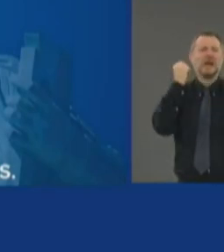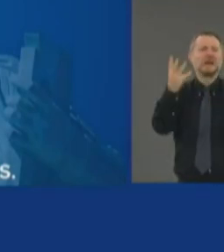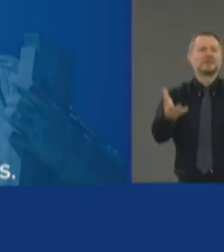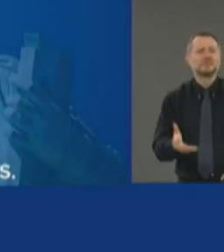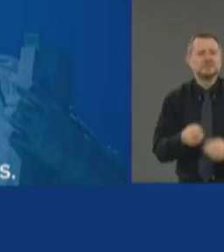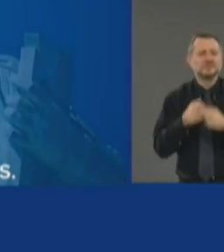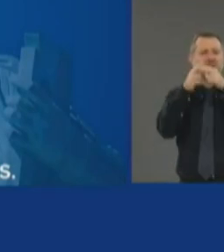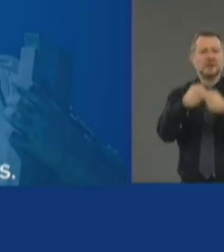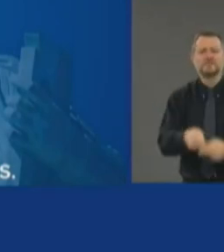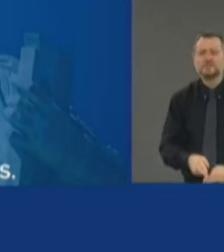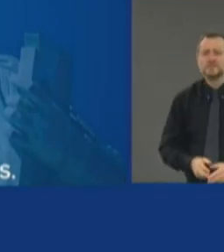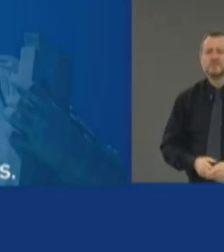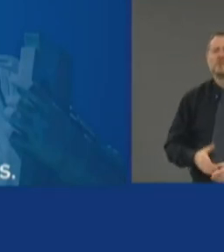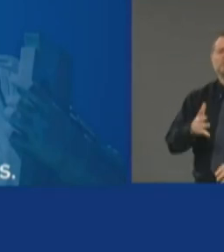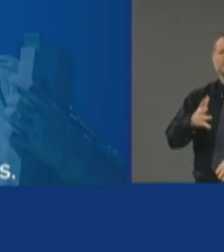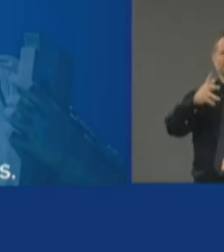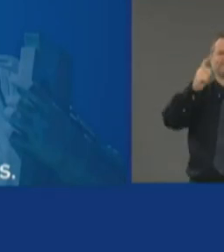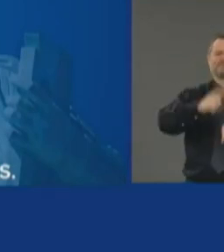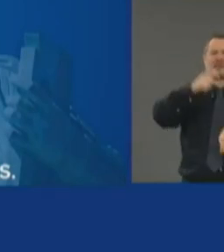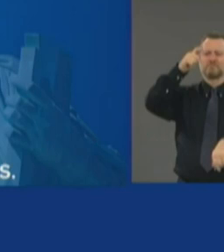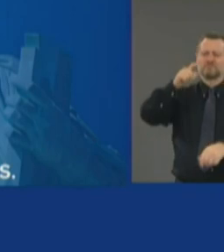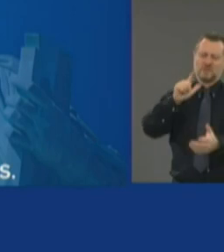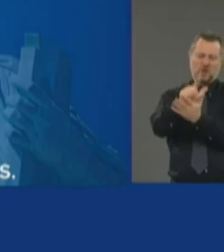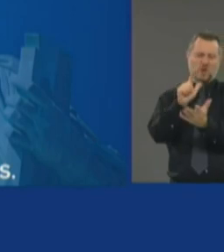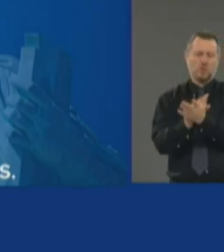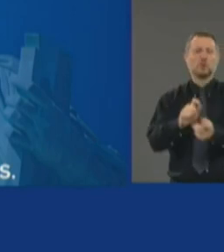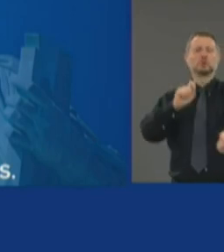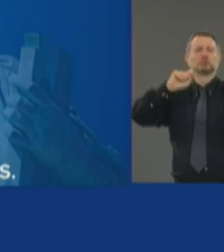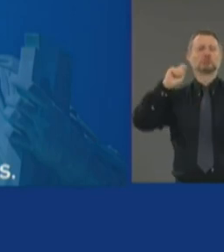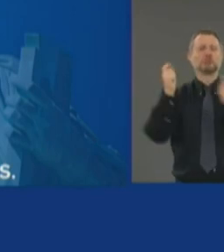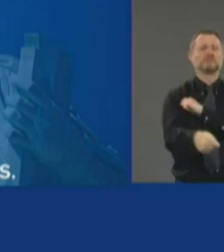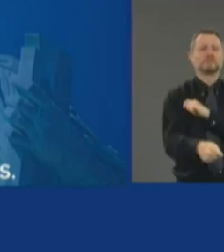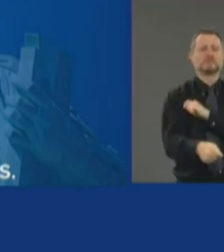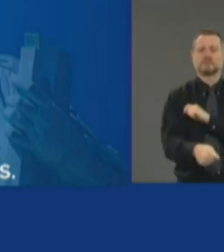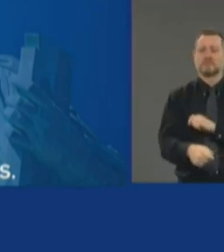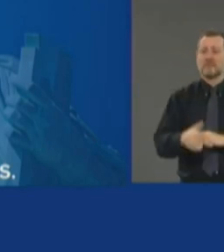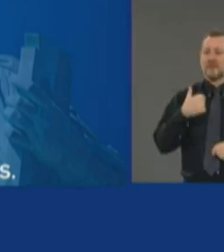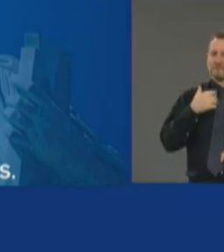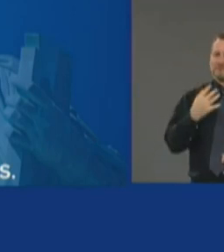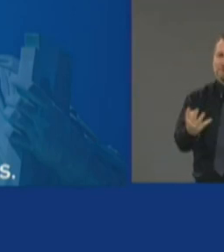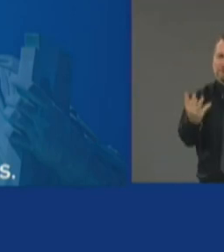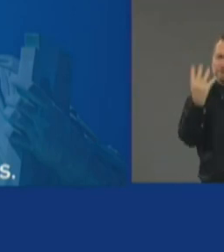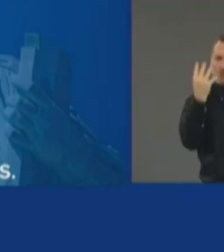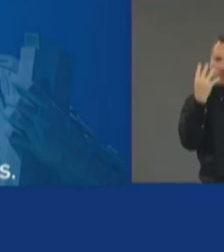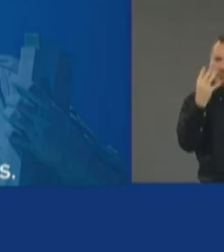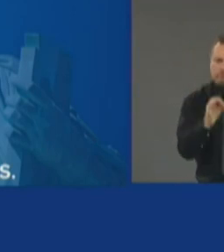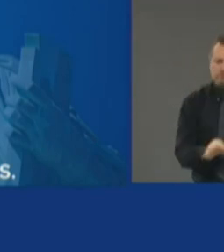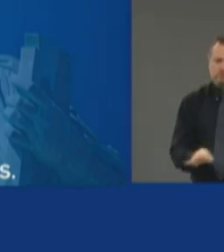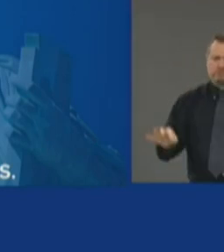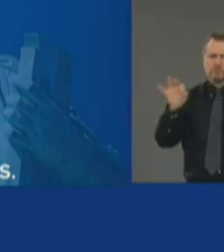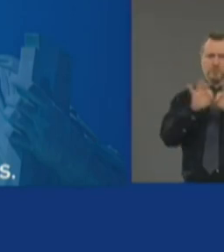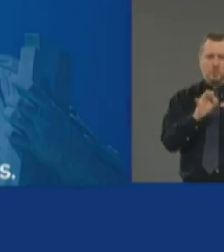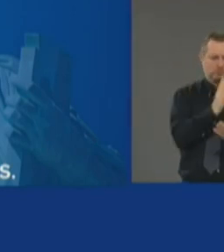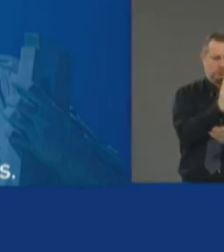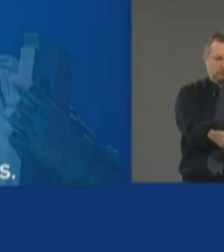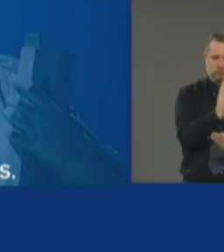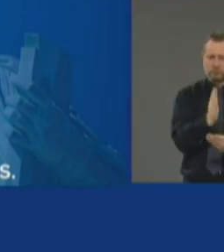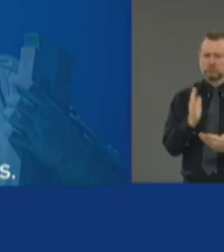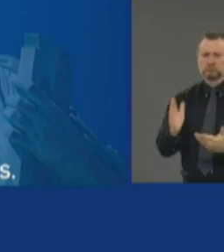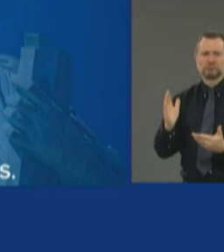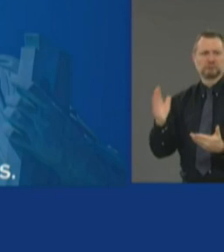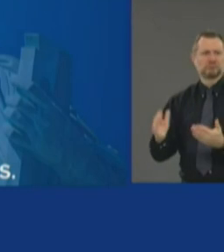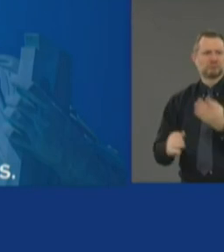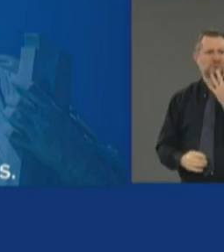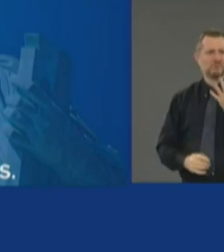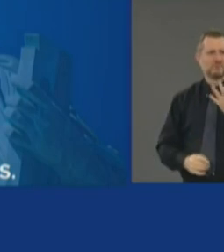Change the law, take the moment, reform. There are four cornerstones for our Say Their Name reform agenda.